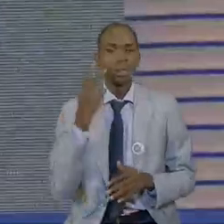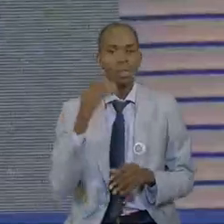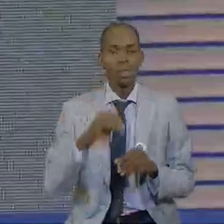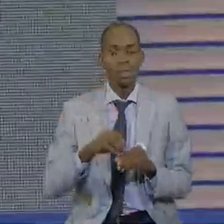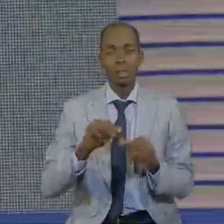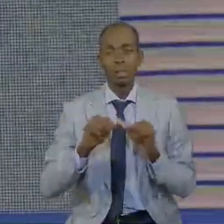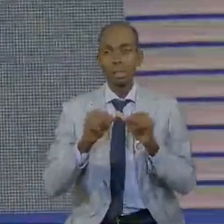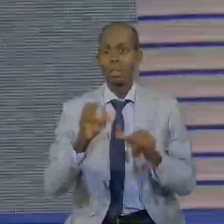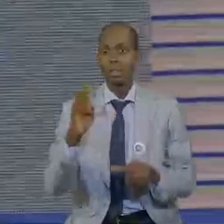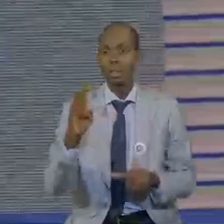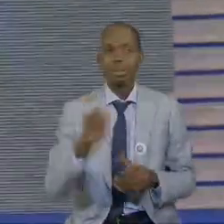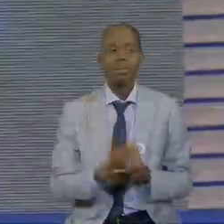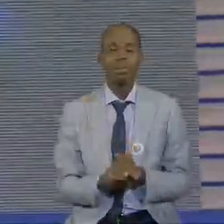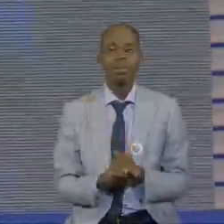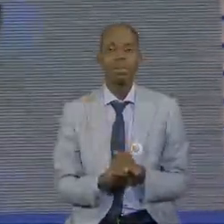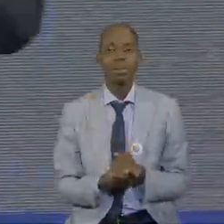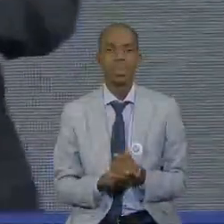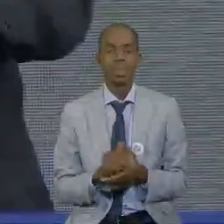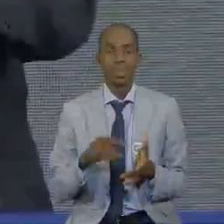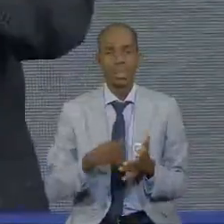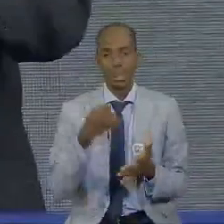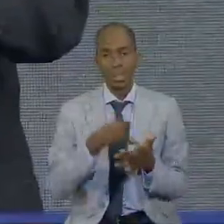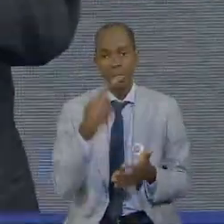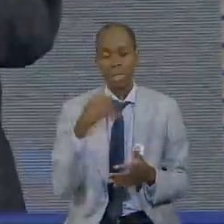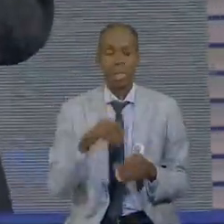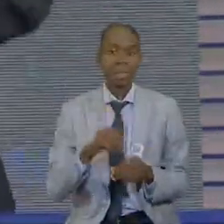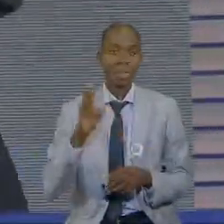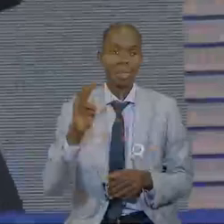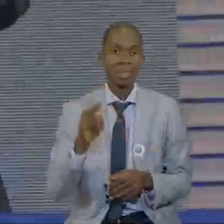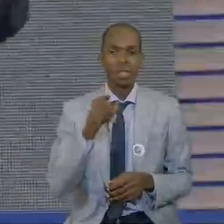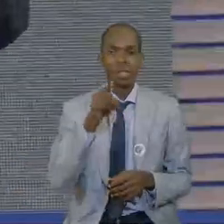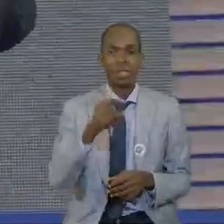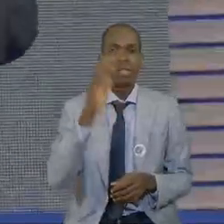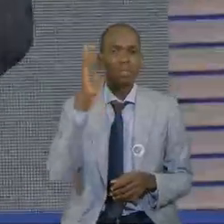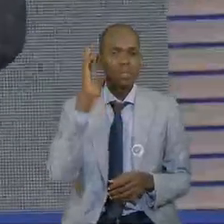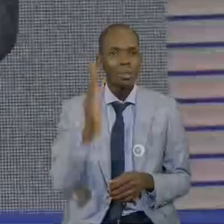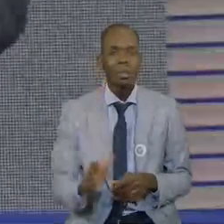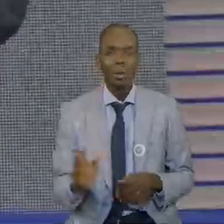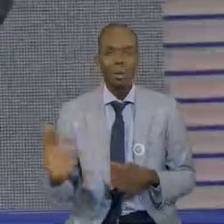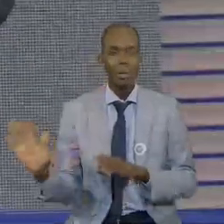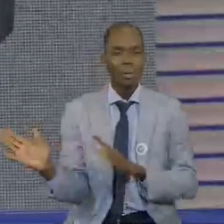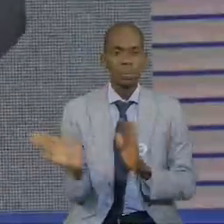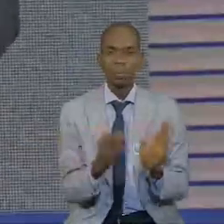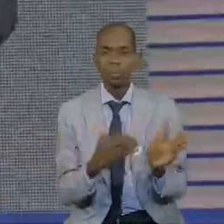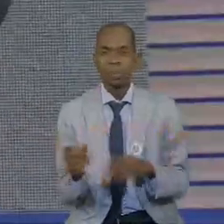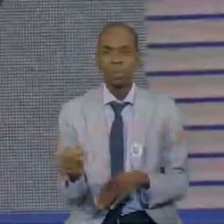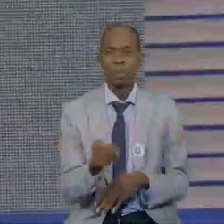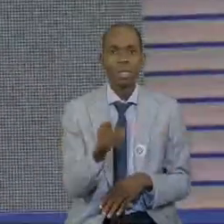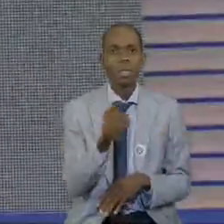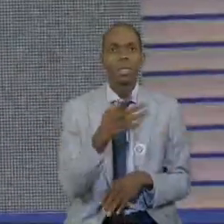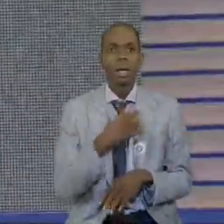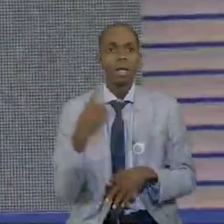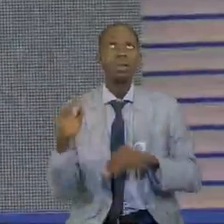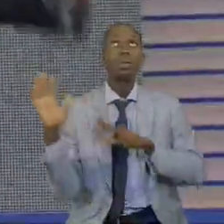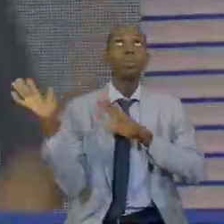Verset 16. It tells us in verse 16, thou shalt find them, and the wind shall